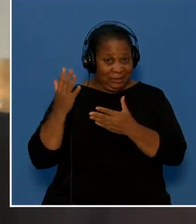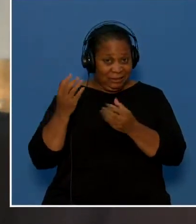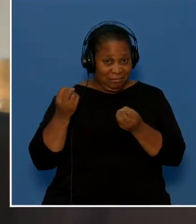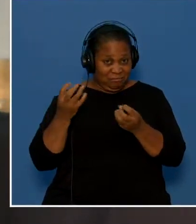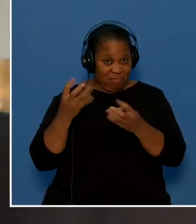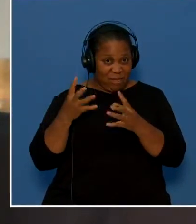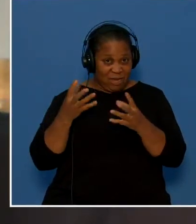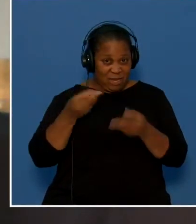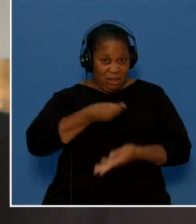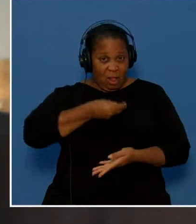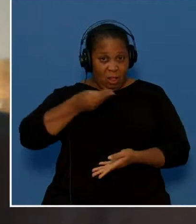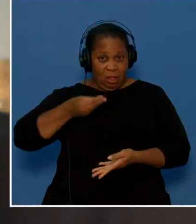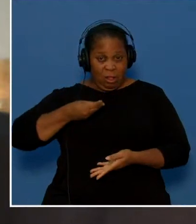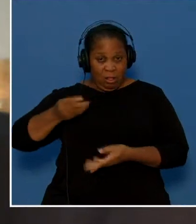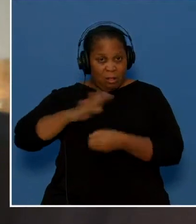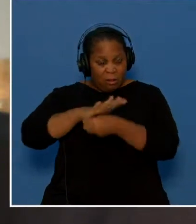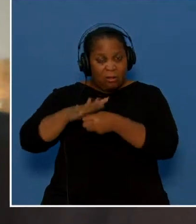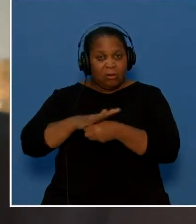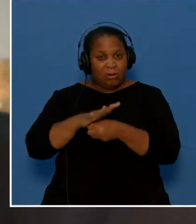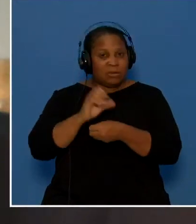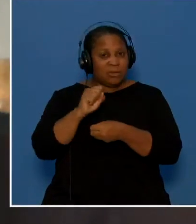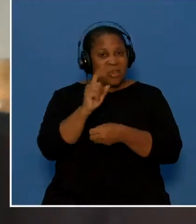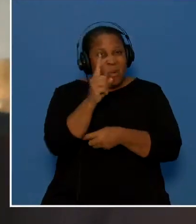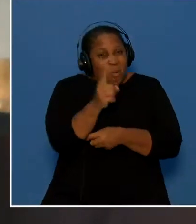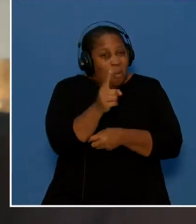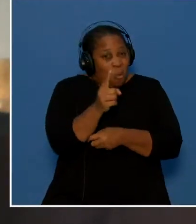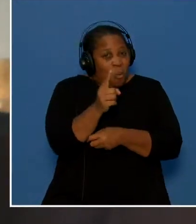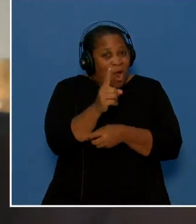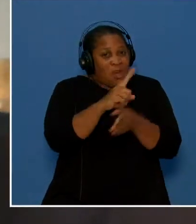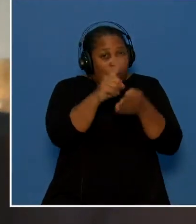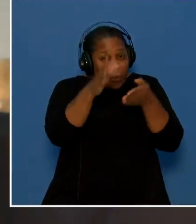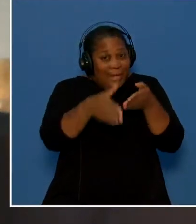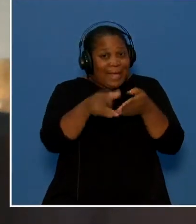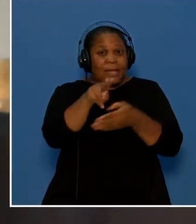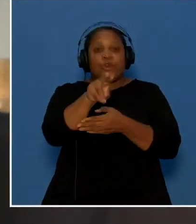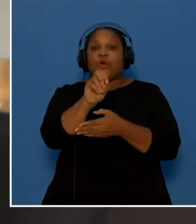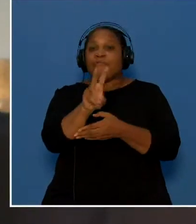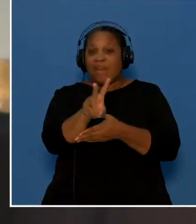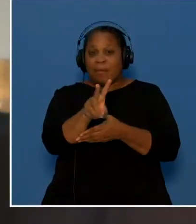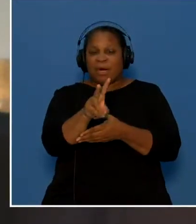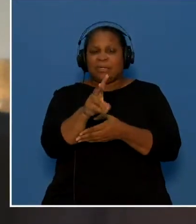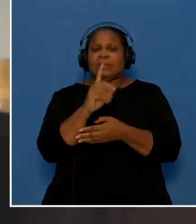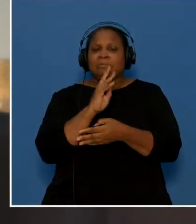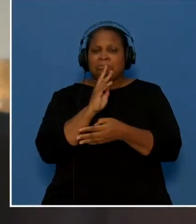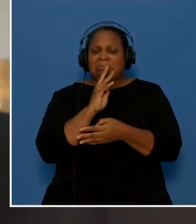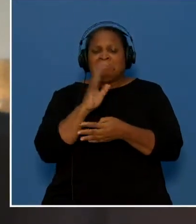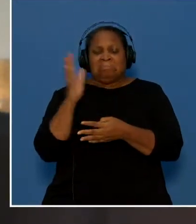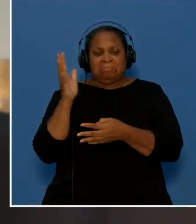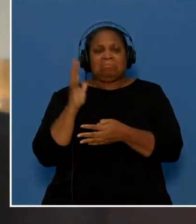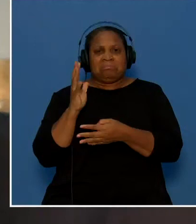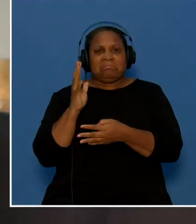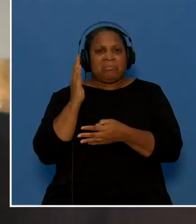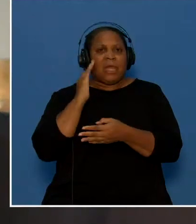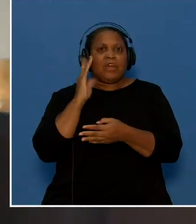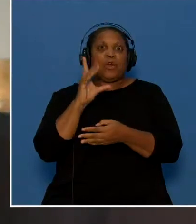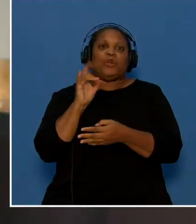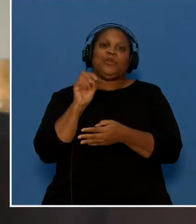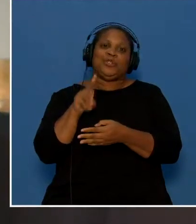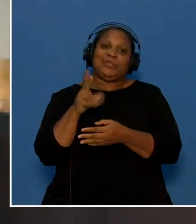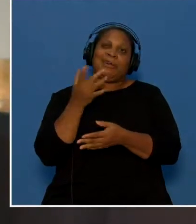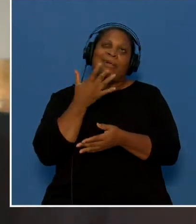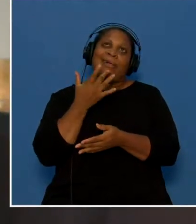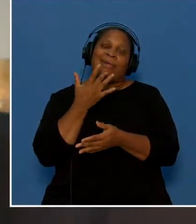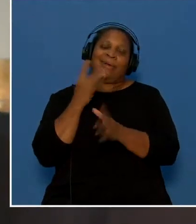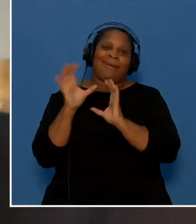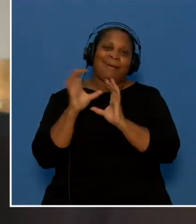local transmissions have been as a result of the one particular weekend in November. We've spoken about, and I know this is Dawn's favorite